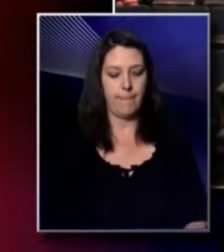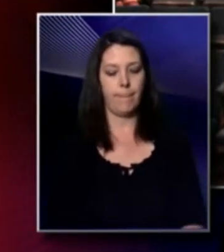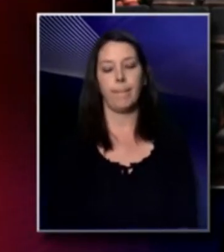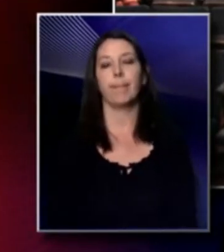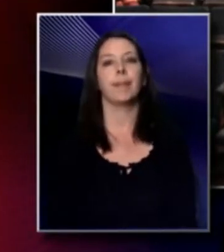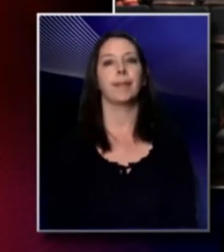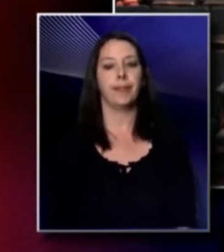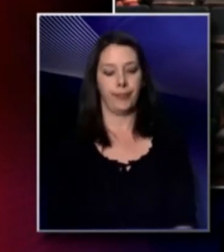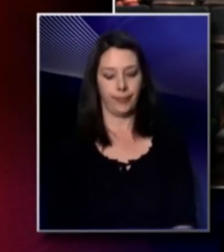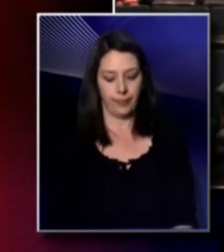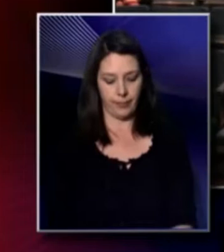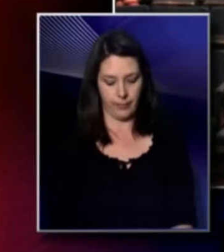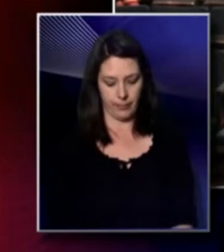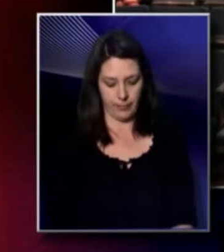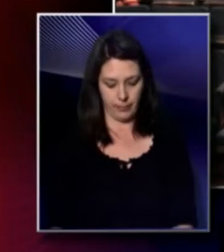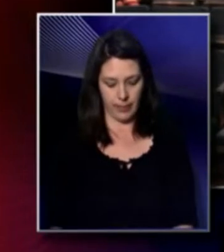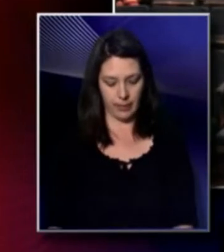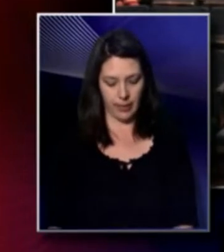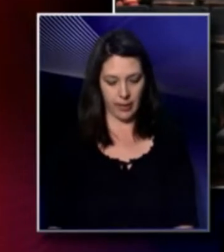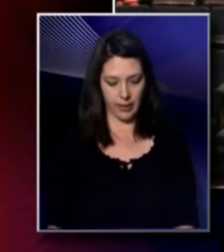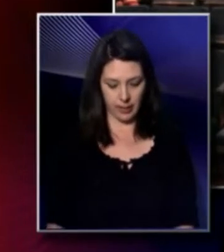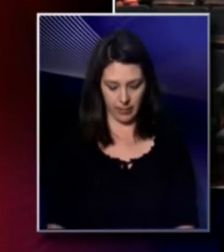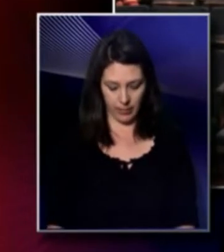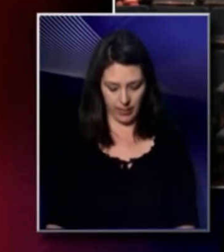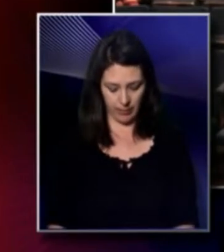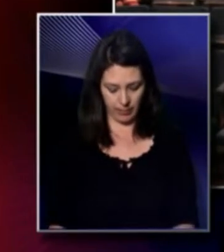And Superintendent Reichman